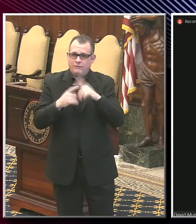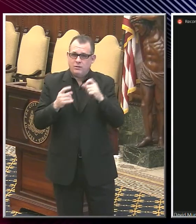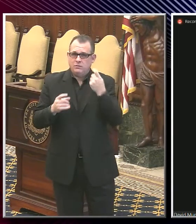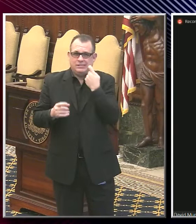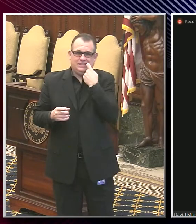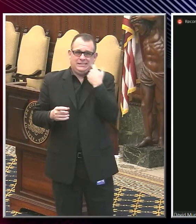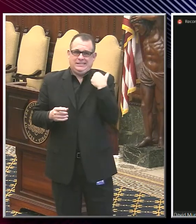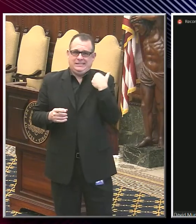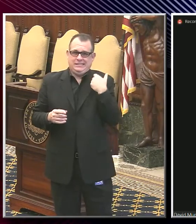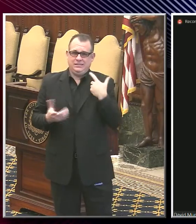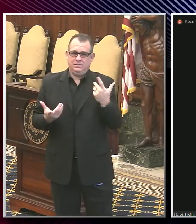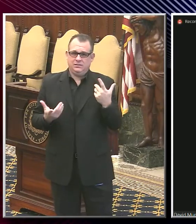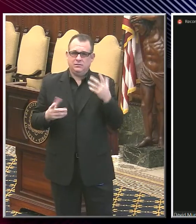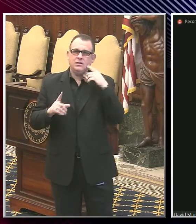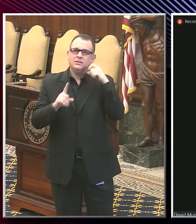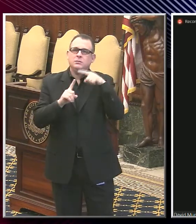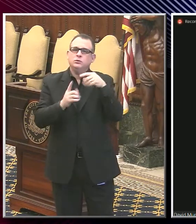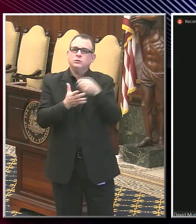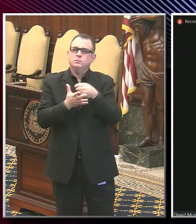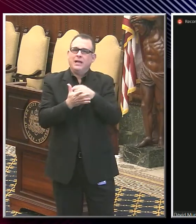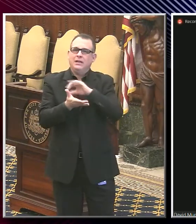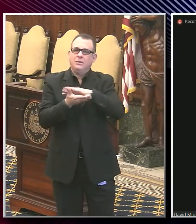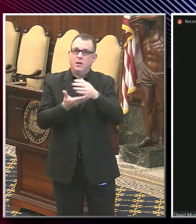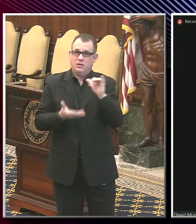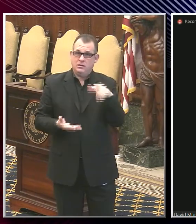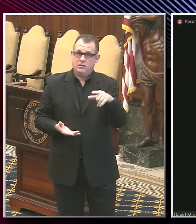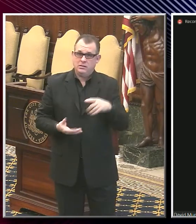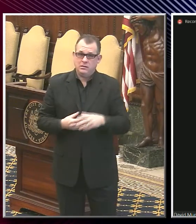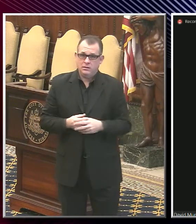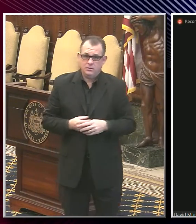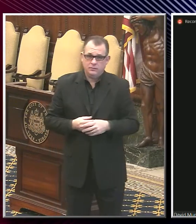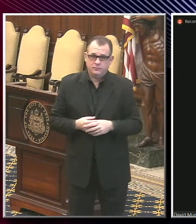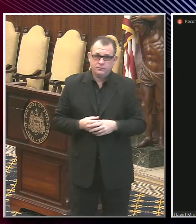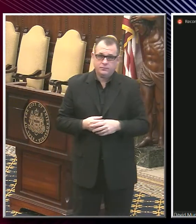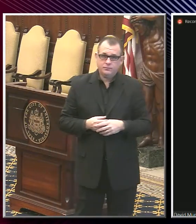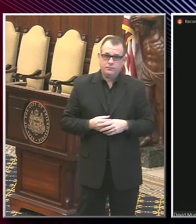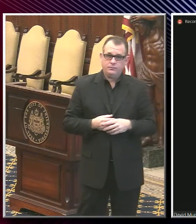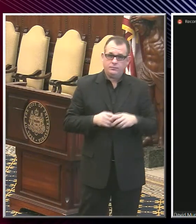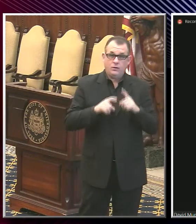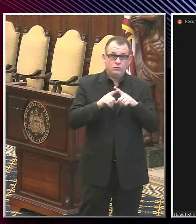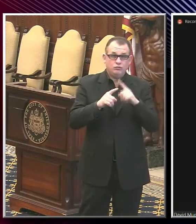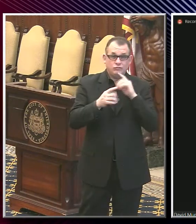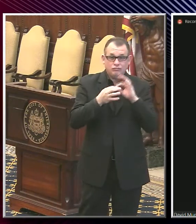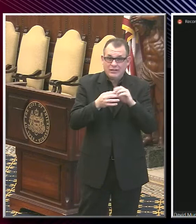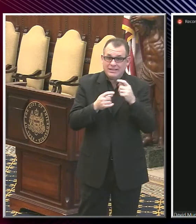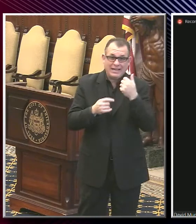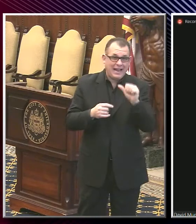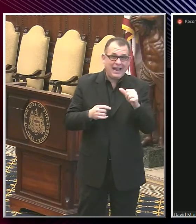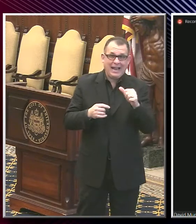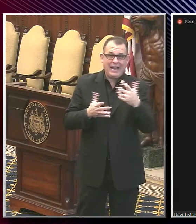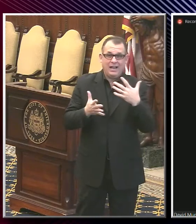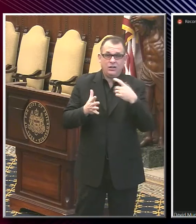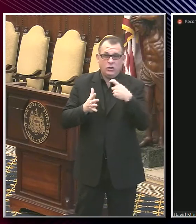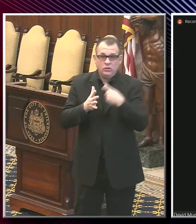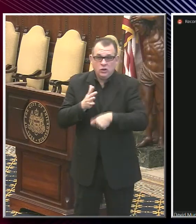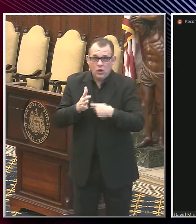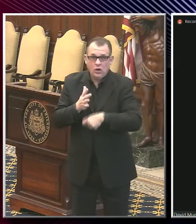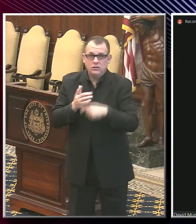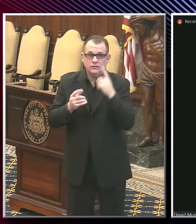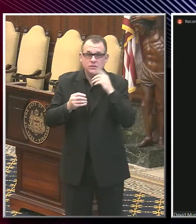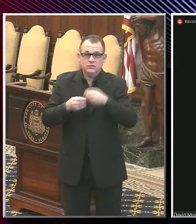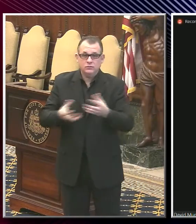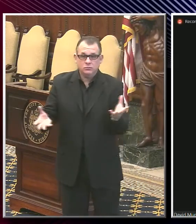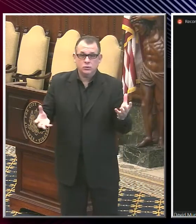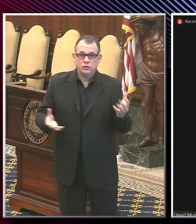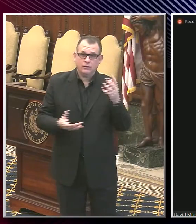distribution from the latest stimulus package? And then I get sort of related to that, is there an estimated cost of